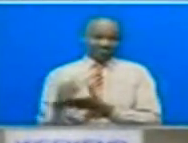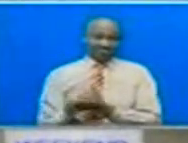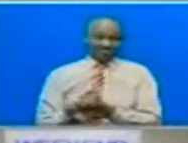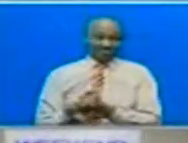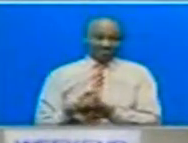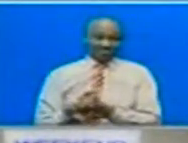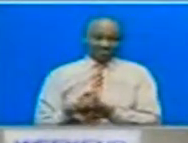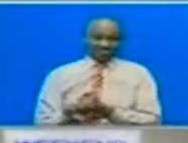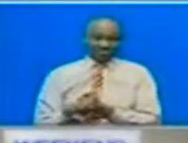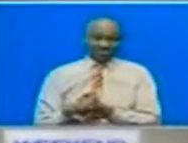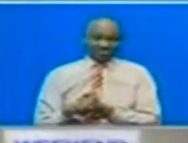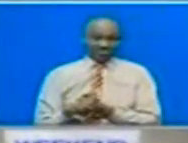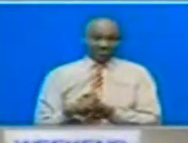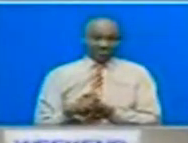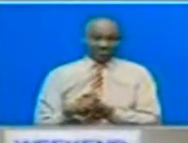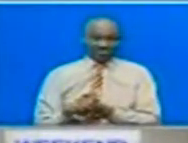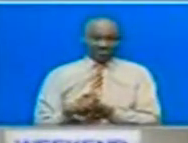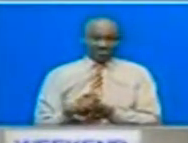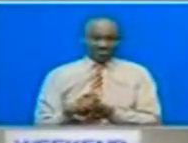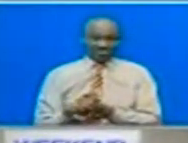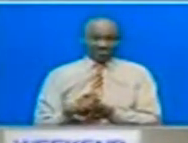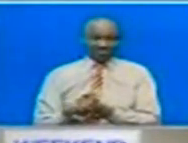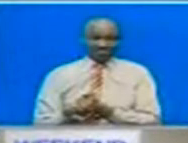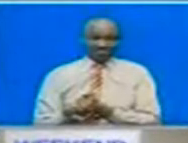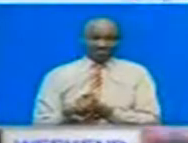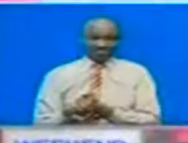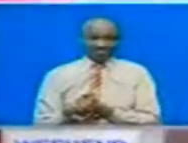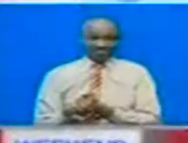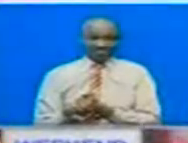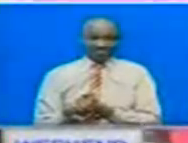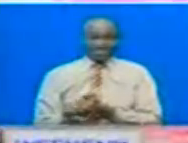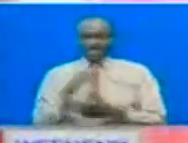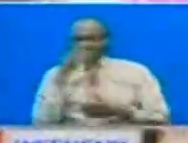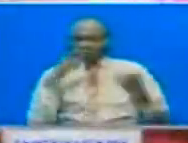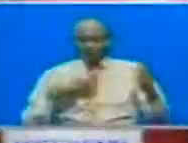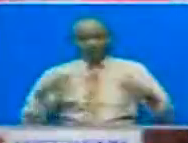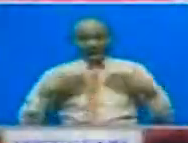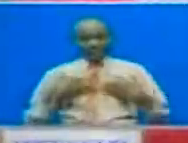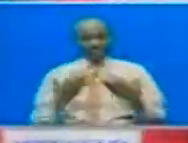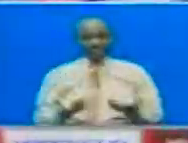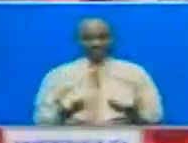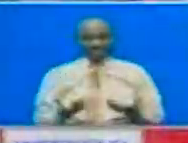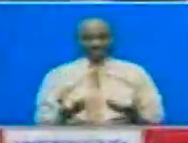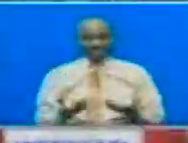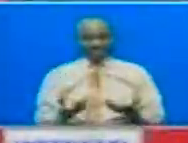Al-Qaeda. Hey! If our friends are Al-Qaeda. See you, baby! Speaking of happiness...